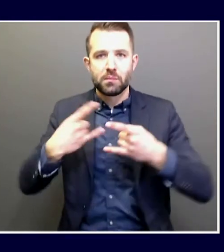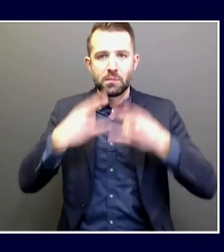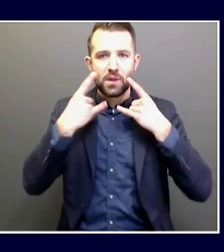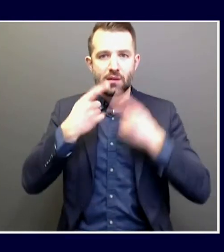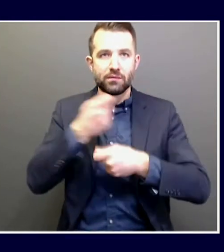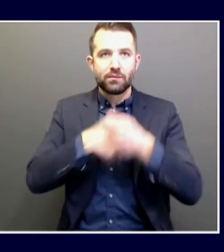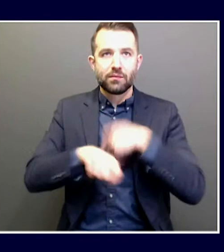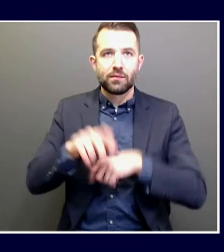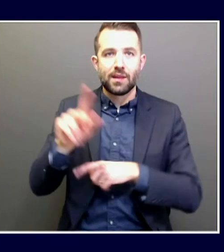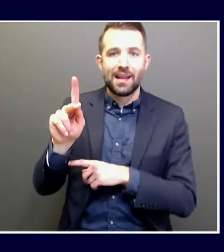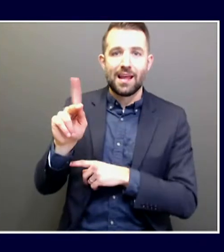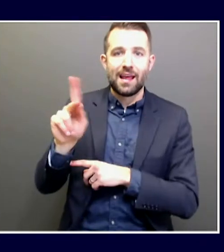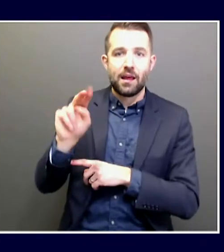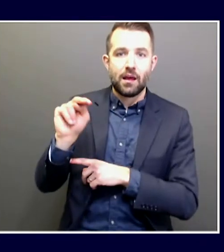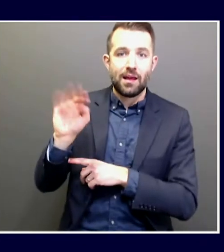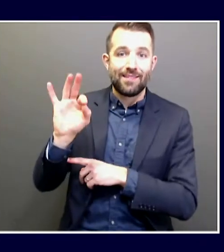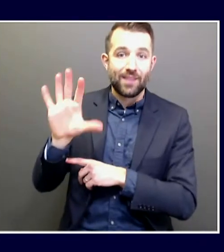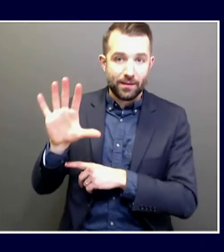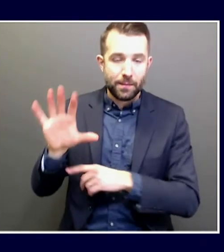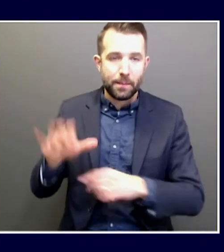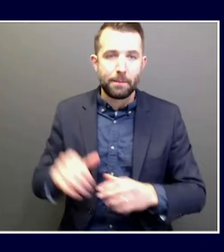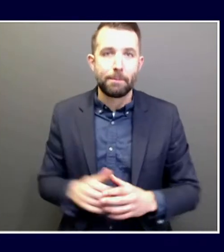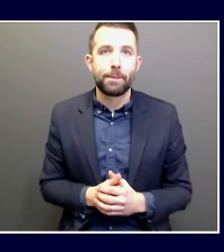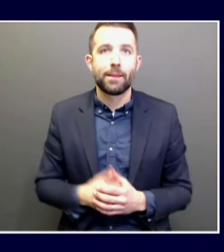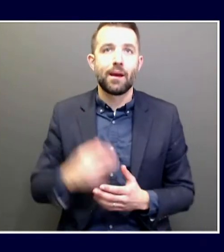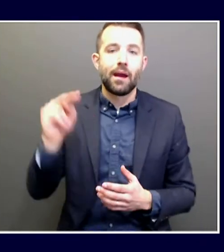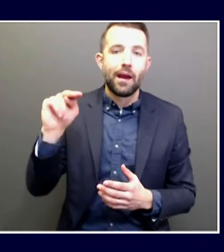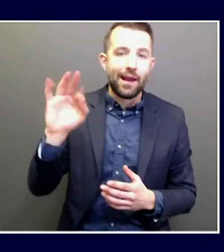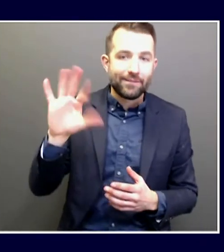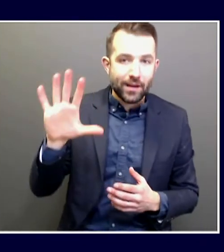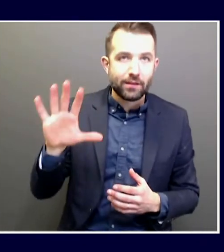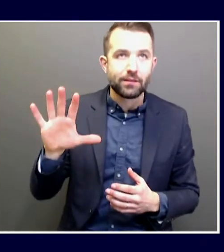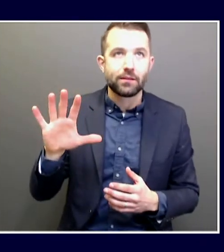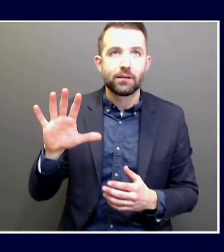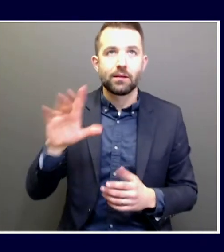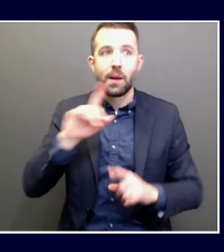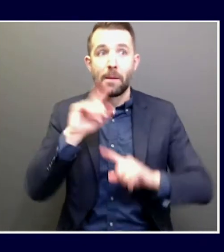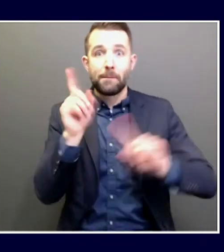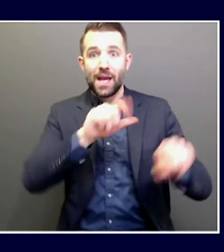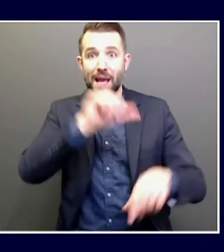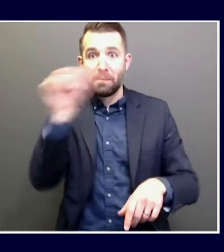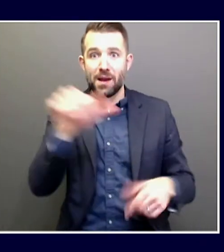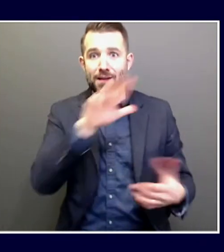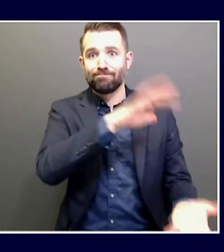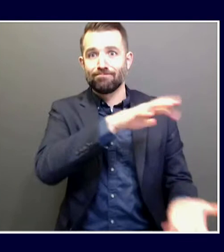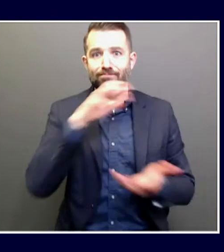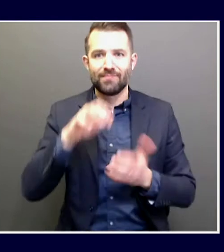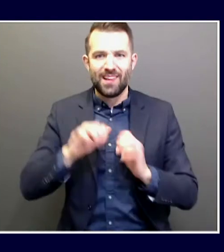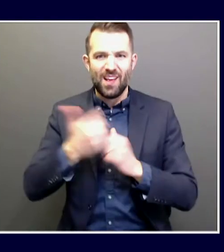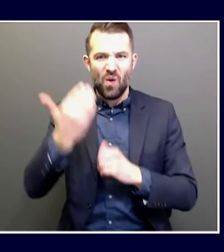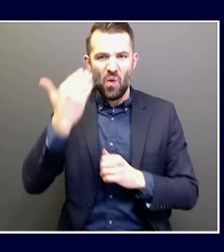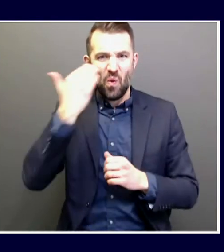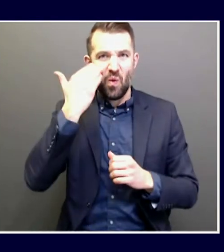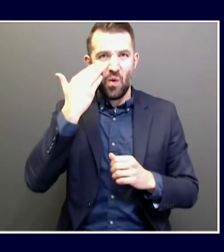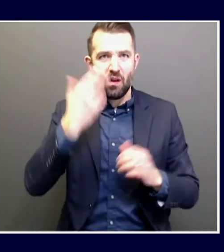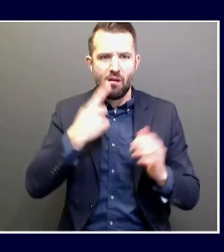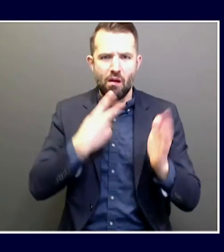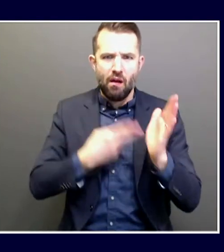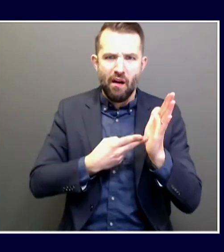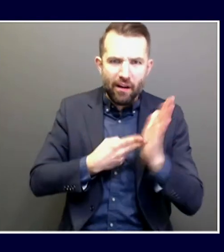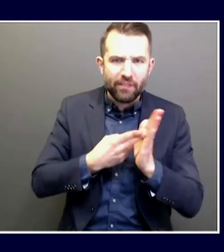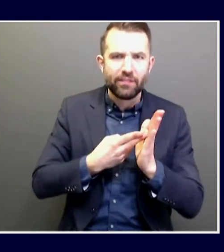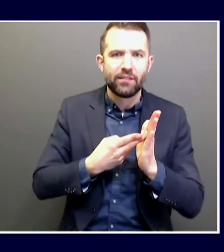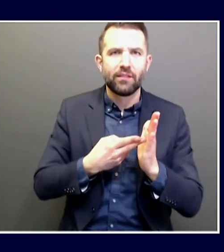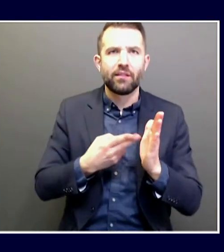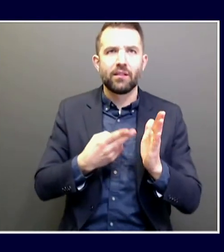we can order them on Amazon and get them sort of all over the place. How do you know that you're getting an authentic mask, and what should